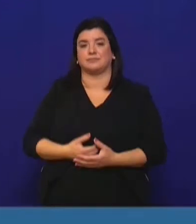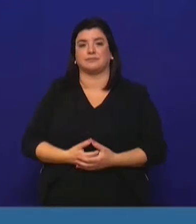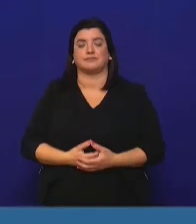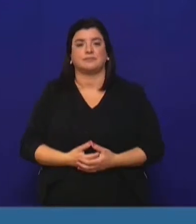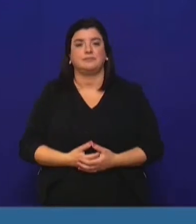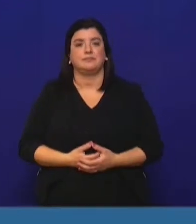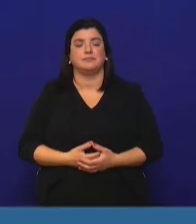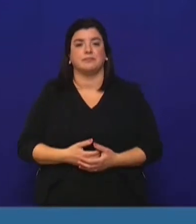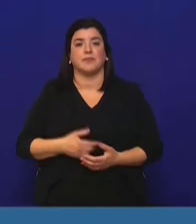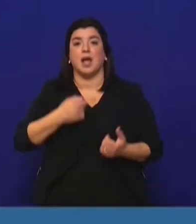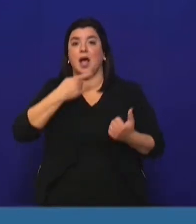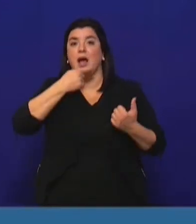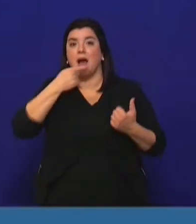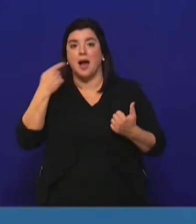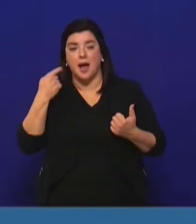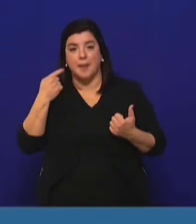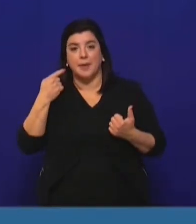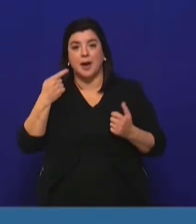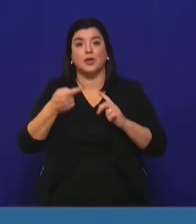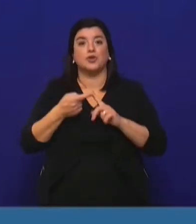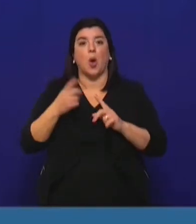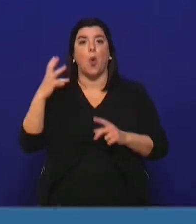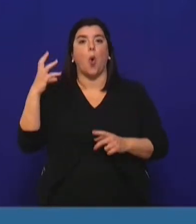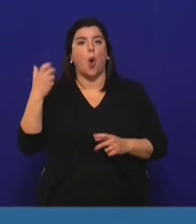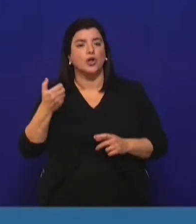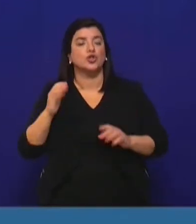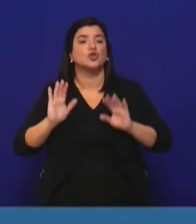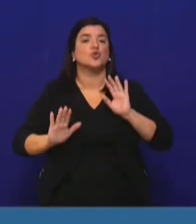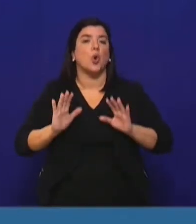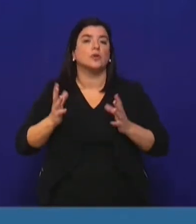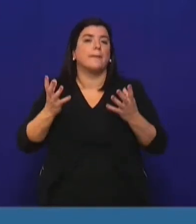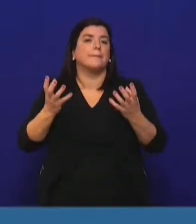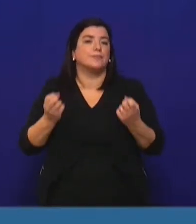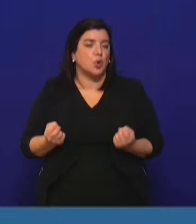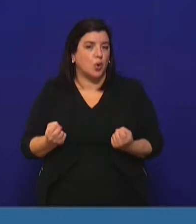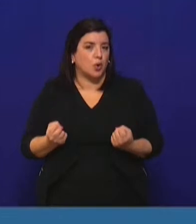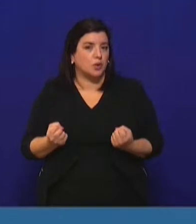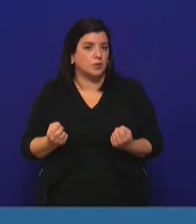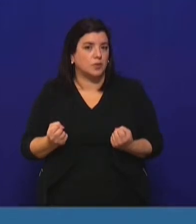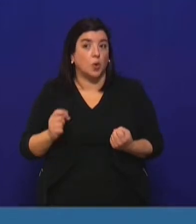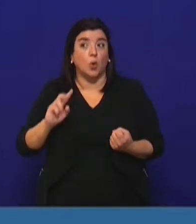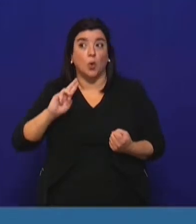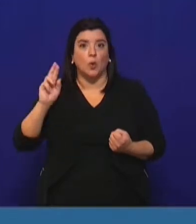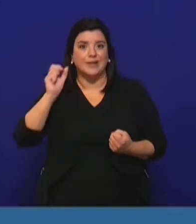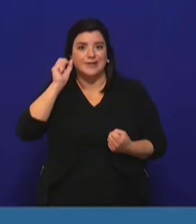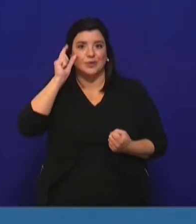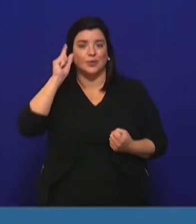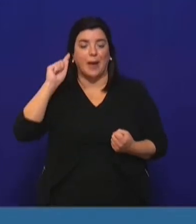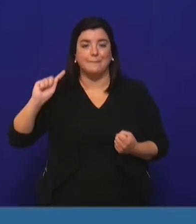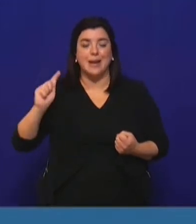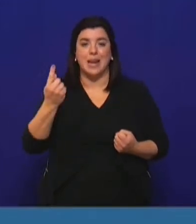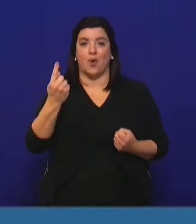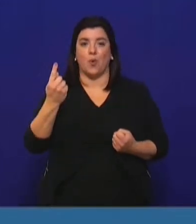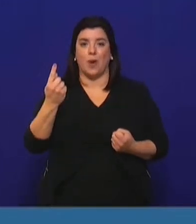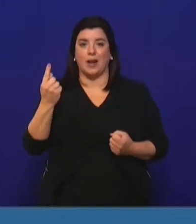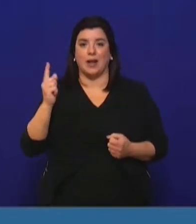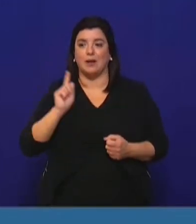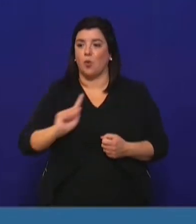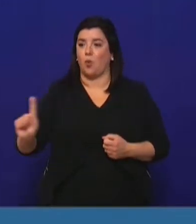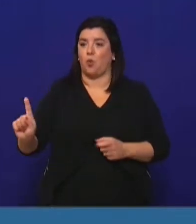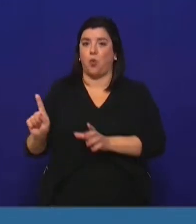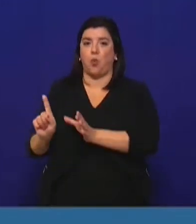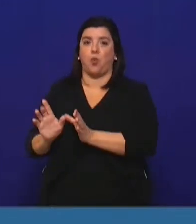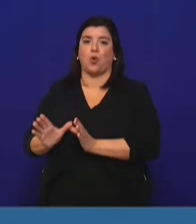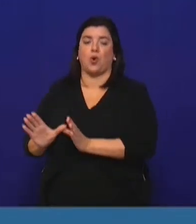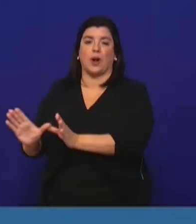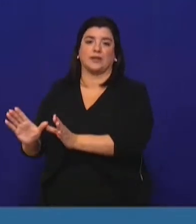red zone jew inkella amber skont ma jkun hemm bżonn u anke li taqbadhom mill-ewwel u li inti tagħmel iżolazzjoni u contact